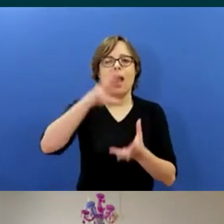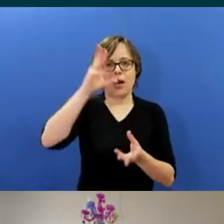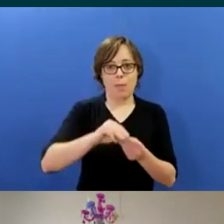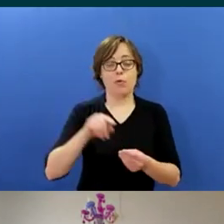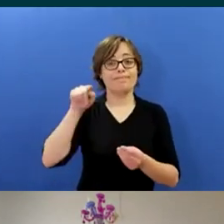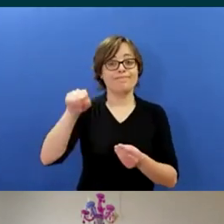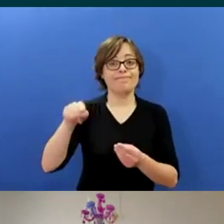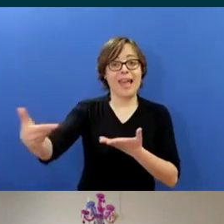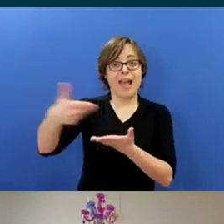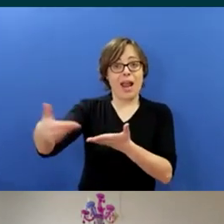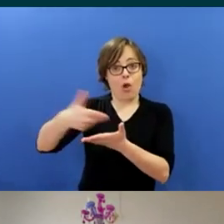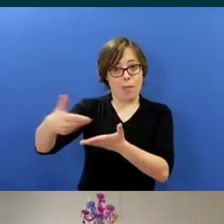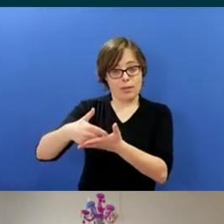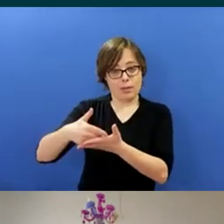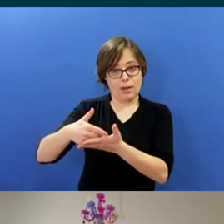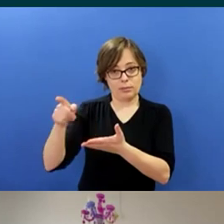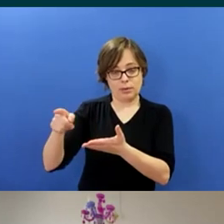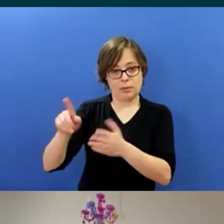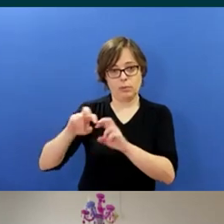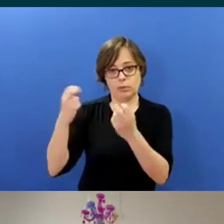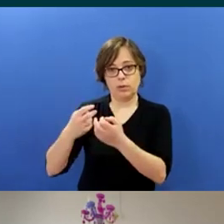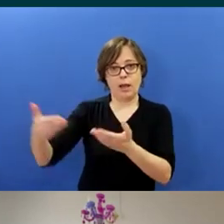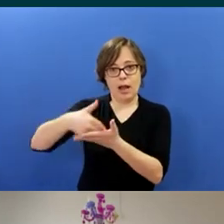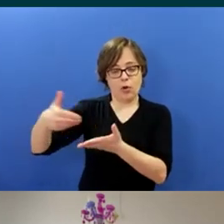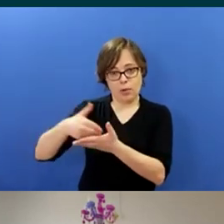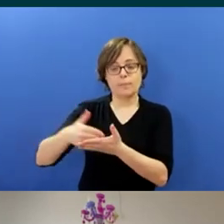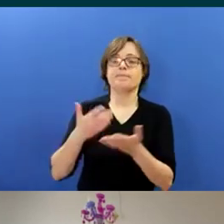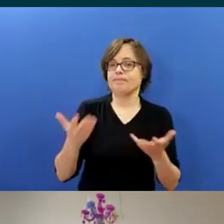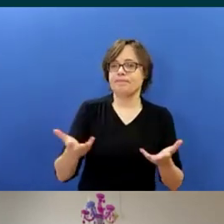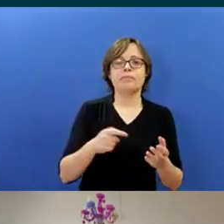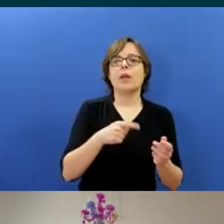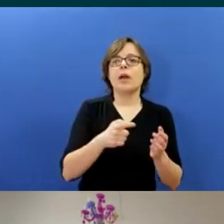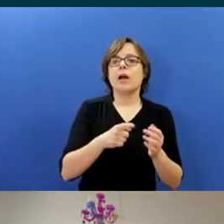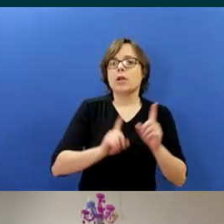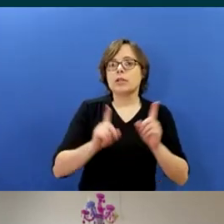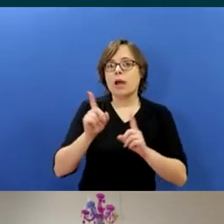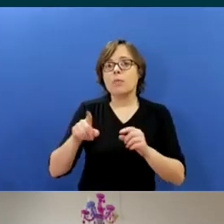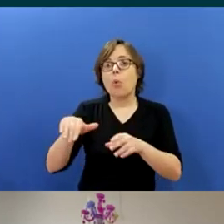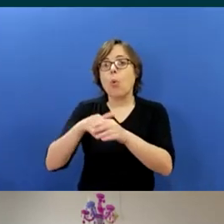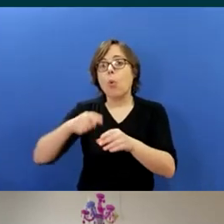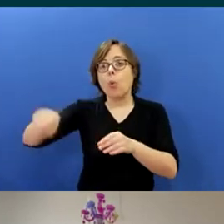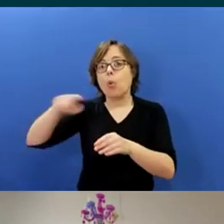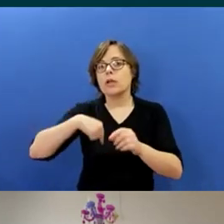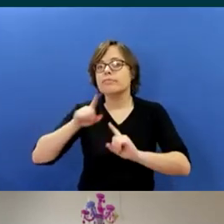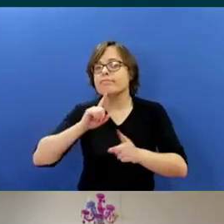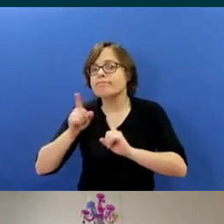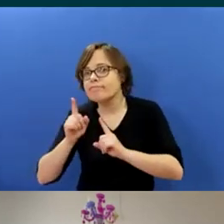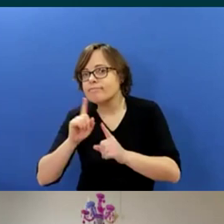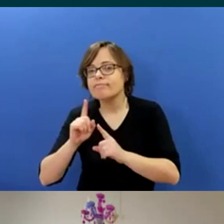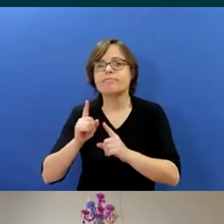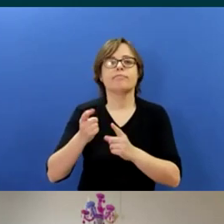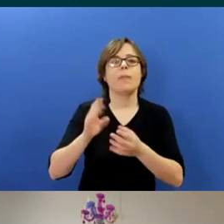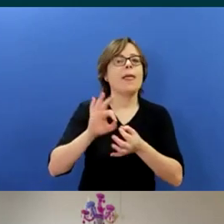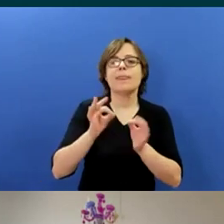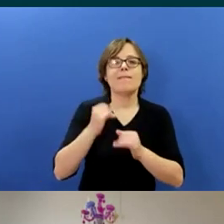external public would read and understand immediately the recommendation, even if they did not participate to